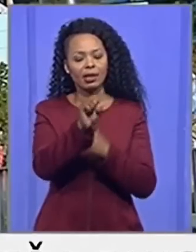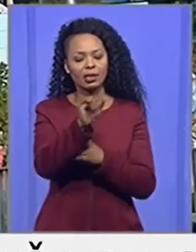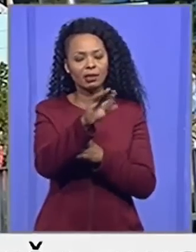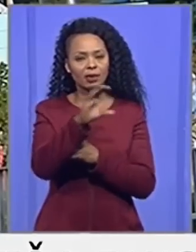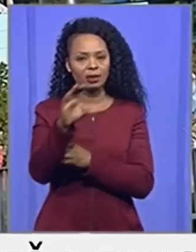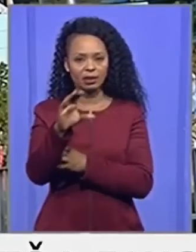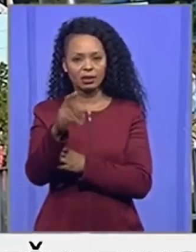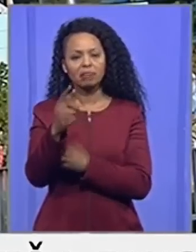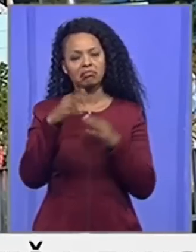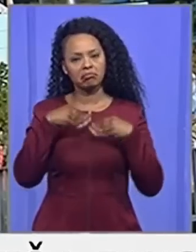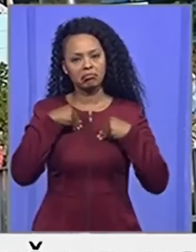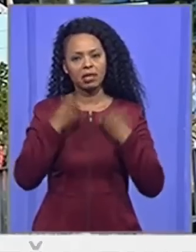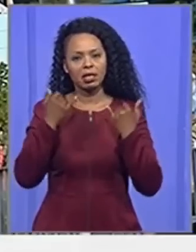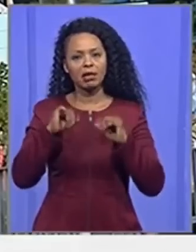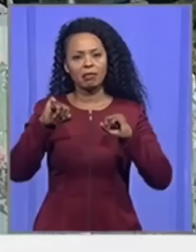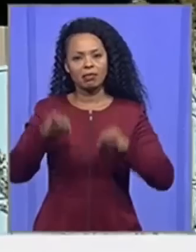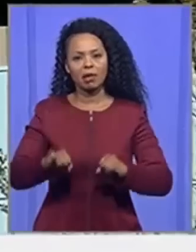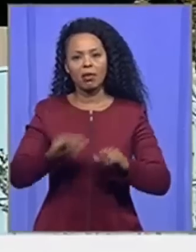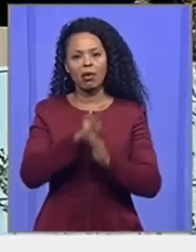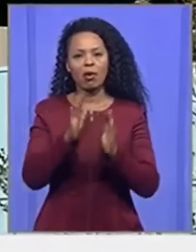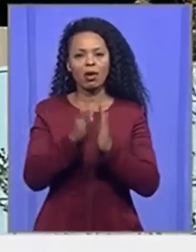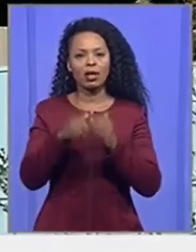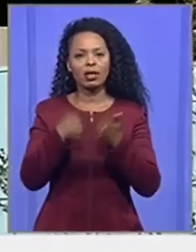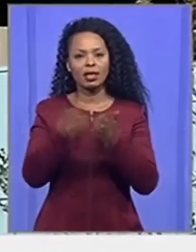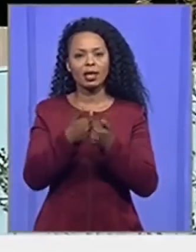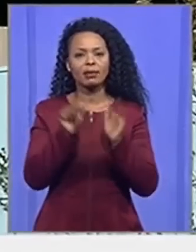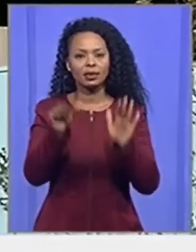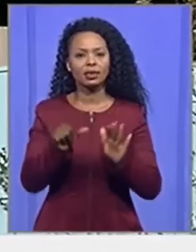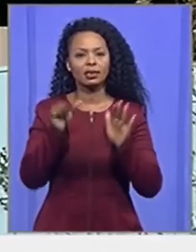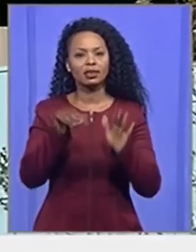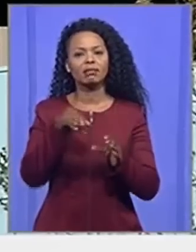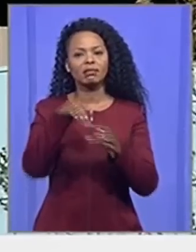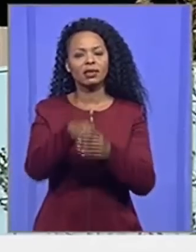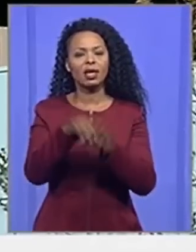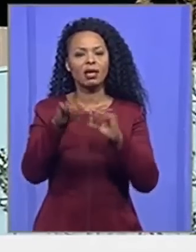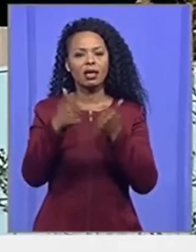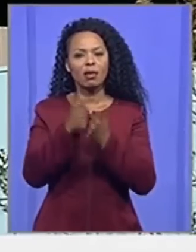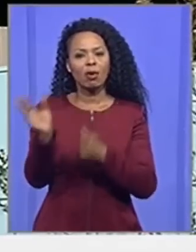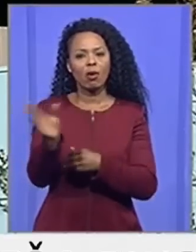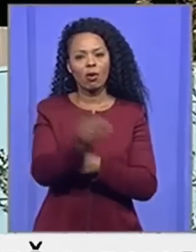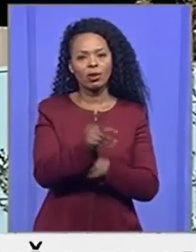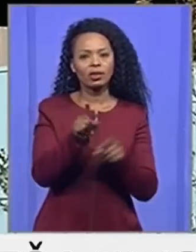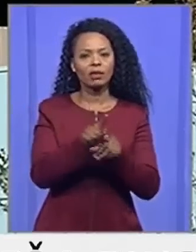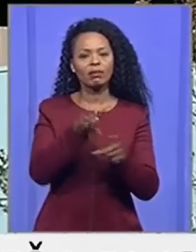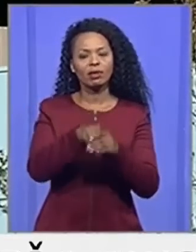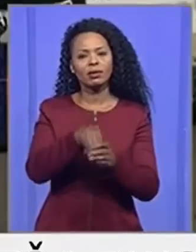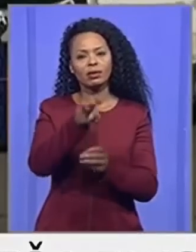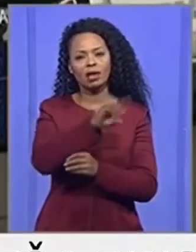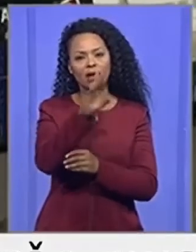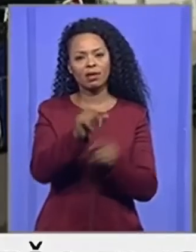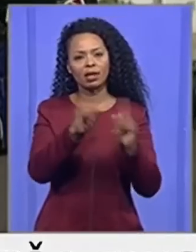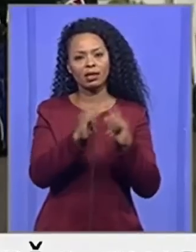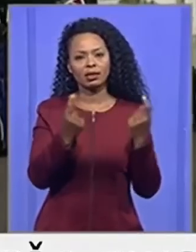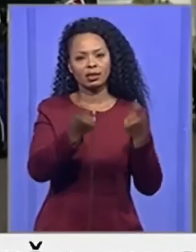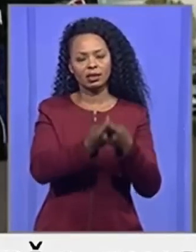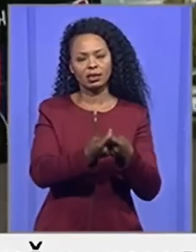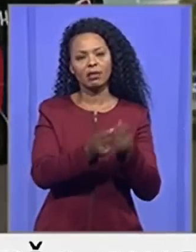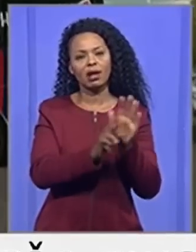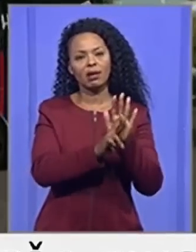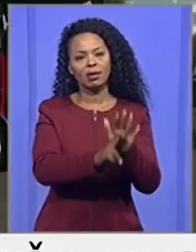ditokelo tša go gaša dipapadi tše 16 tšone di akaretša dipapadi ka moka di amago dinkgwetsi tša Afrika Borwa tšeo